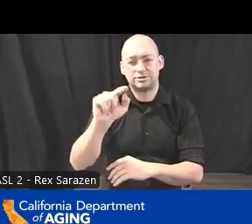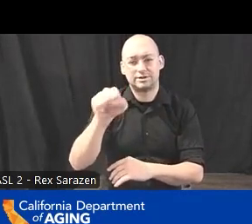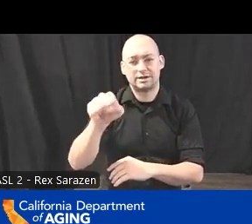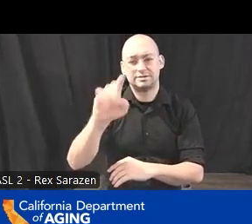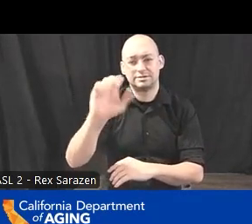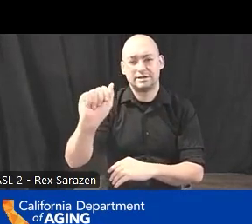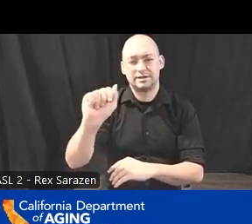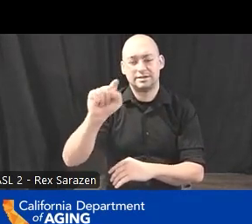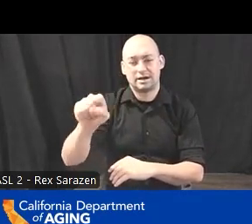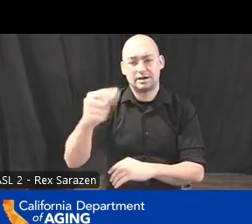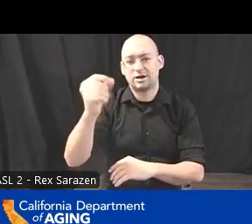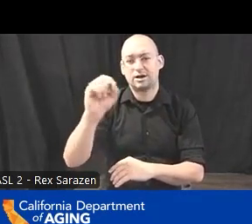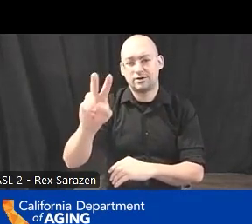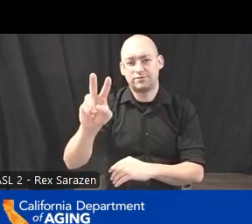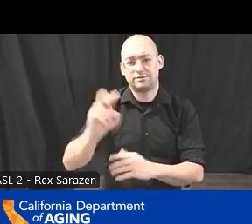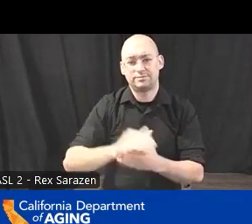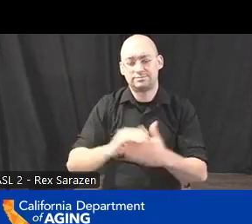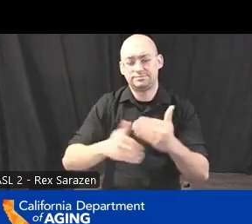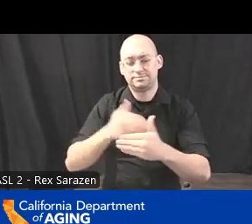aging.ca.gov. Next slide, please.